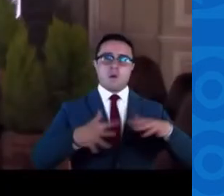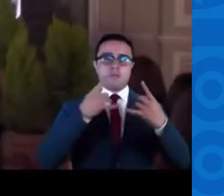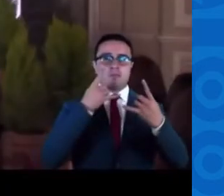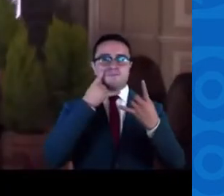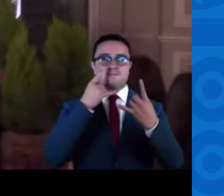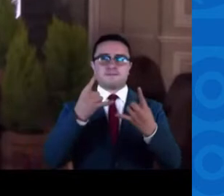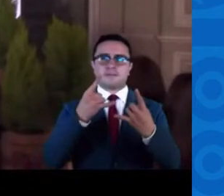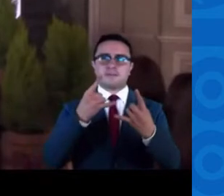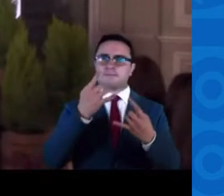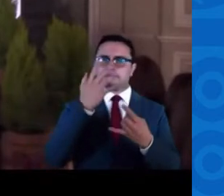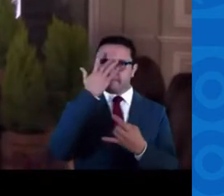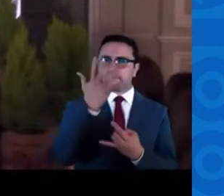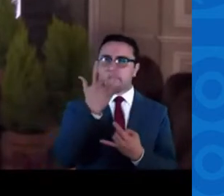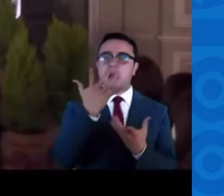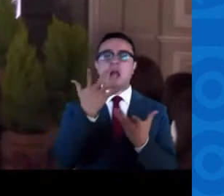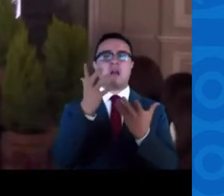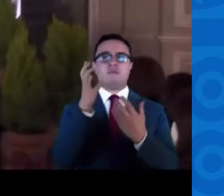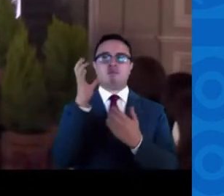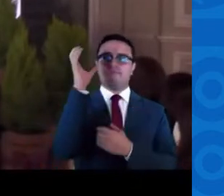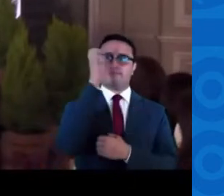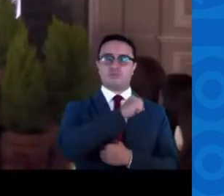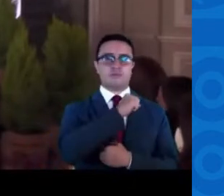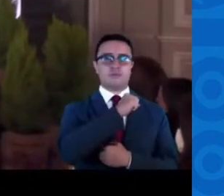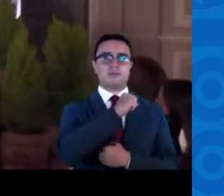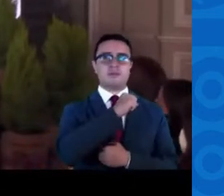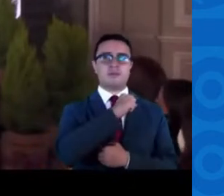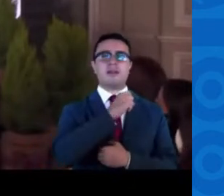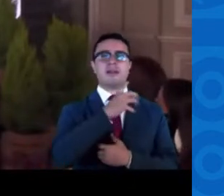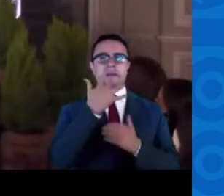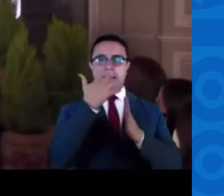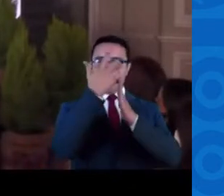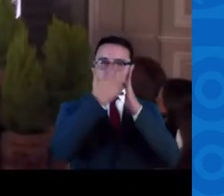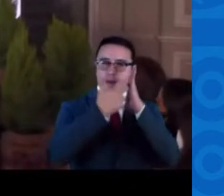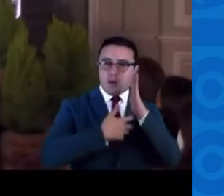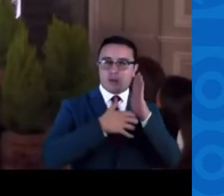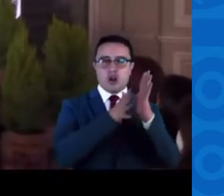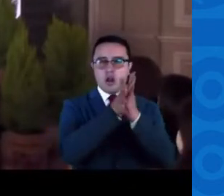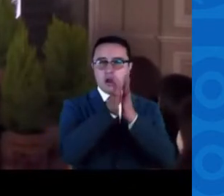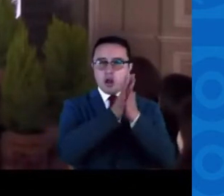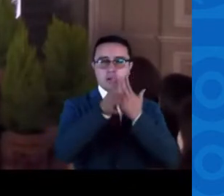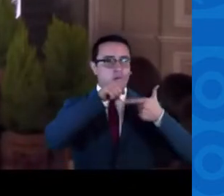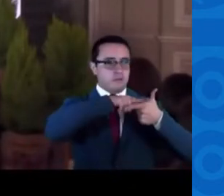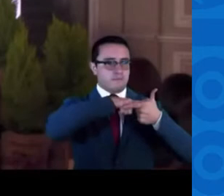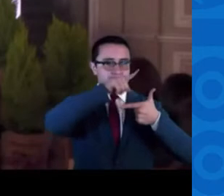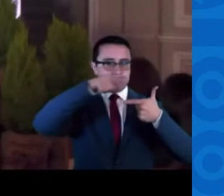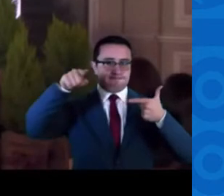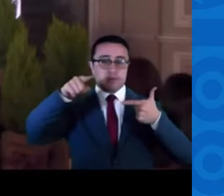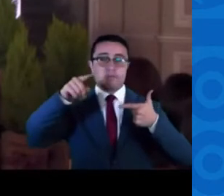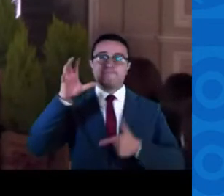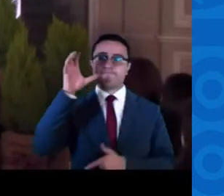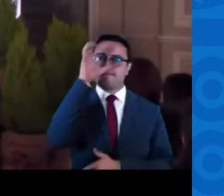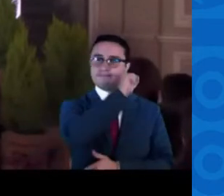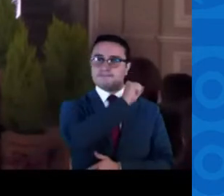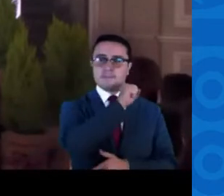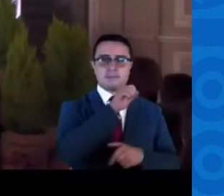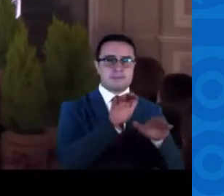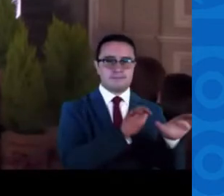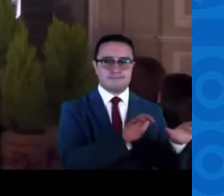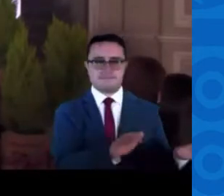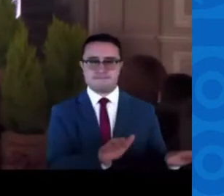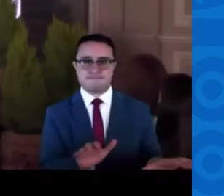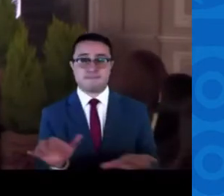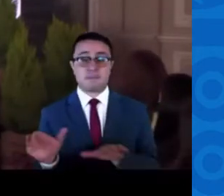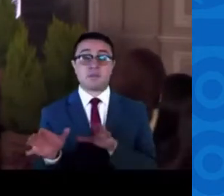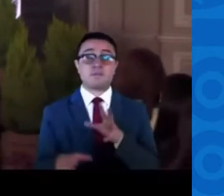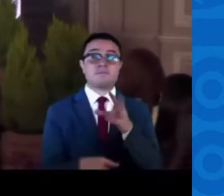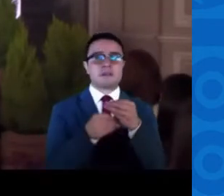Yes, it was a very interesting presentation because it gives us a diagnosis, precise data for